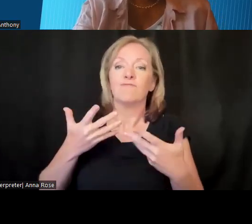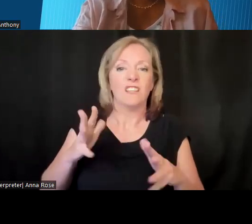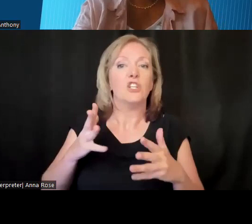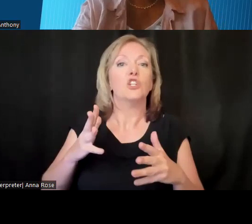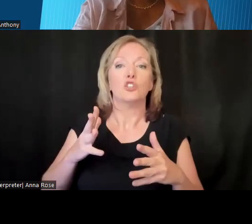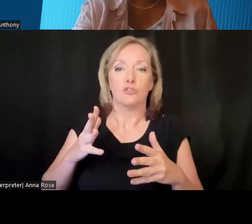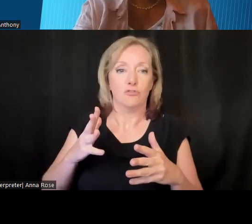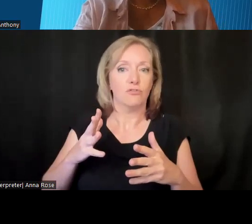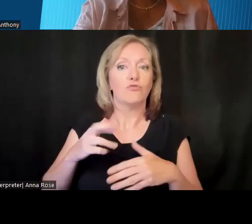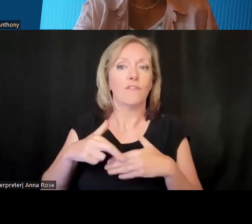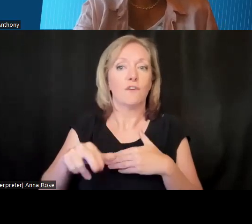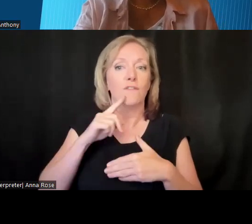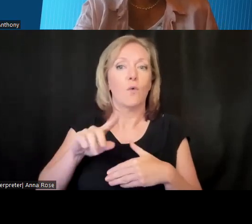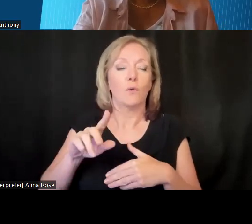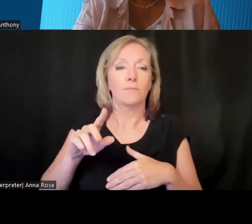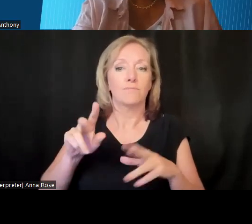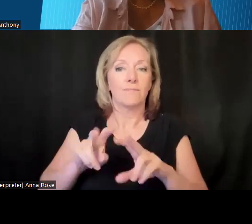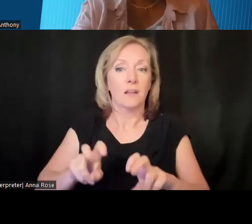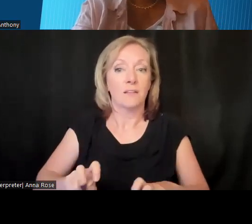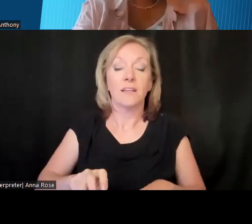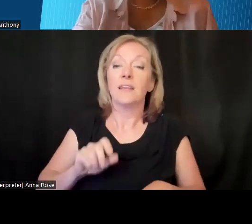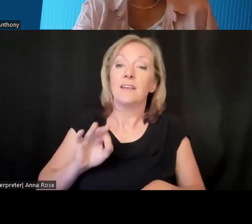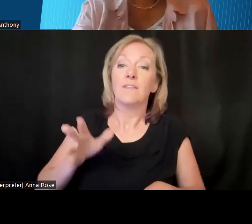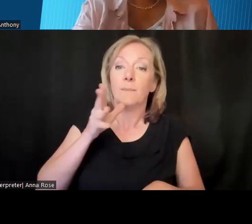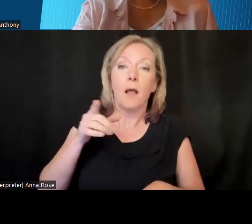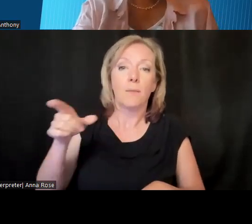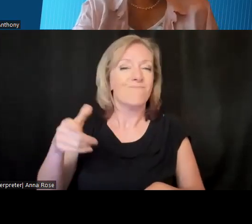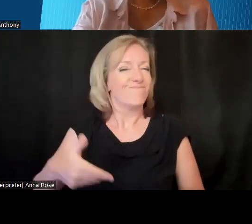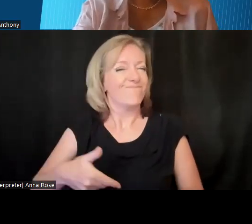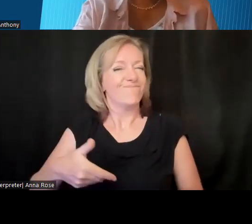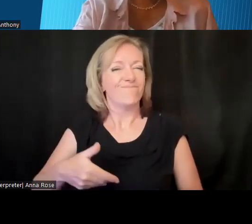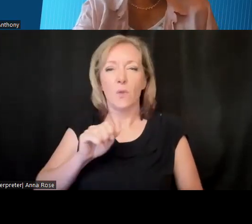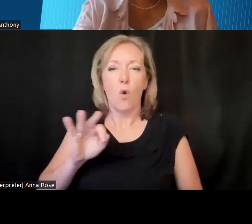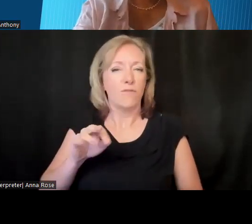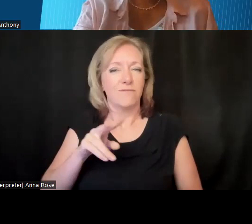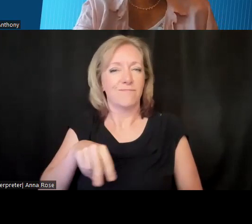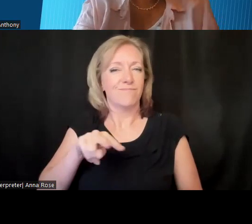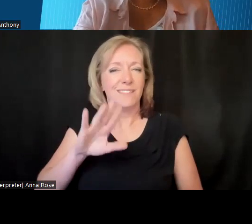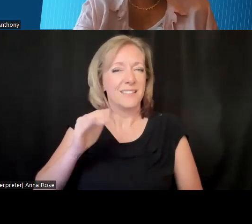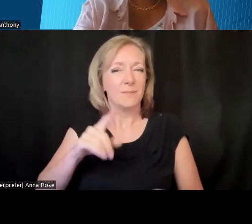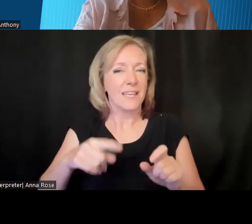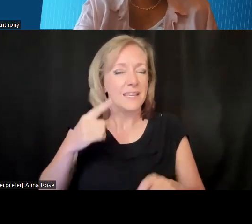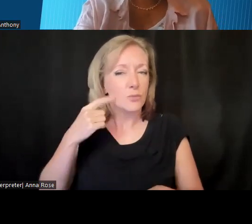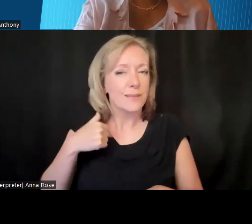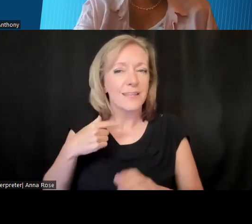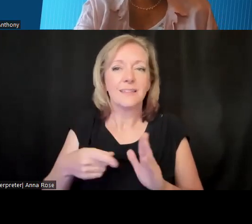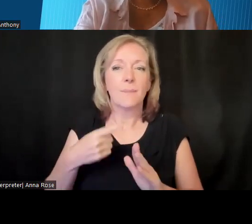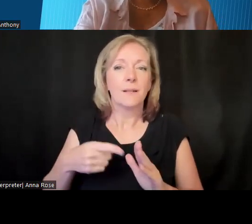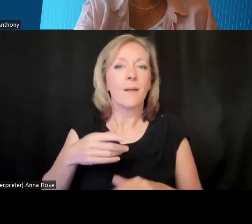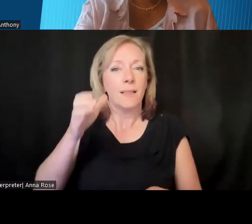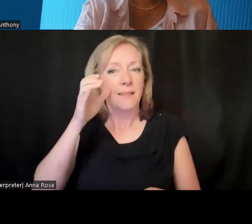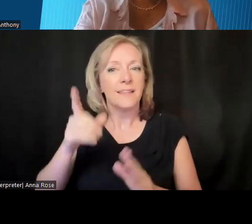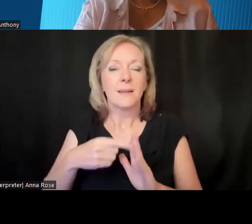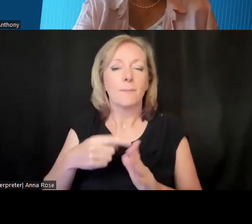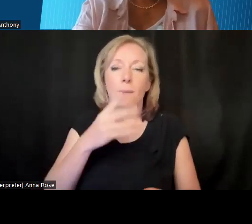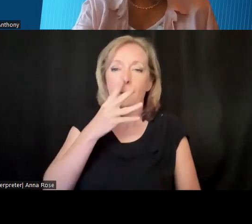diagnostics. So if I have a mom say to me, something's just going on, doesn't appear to really hear me. There are times he listens and times